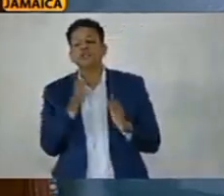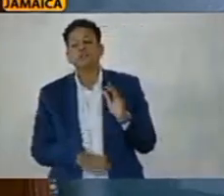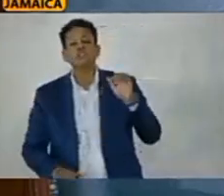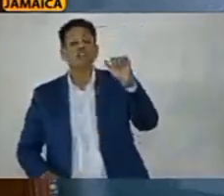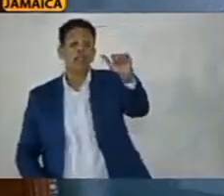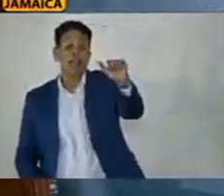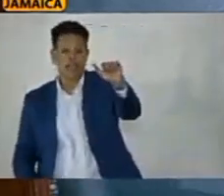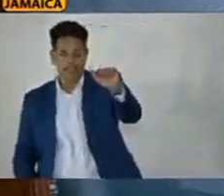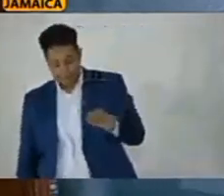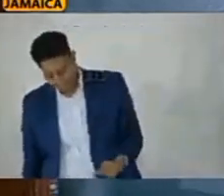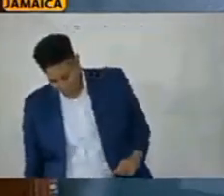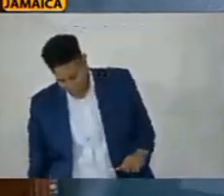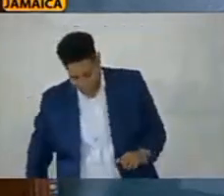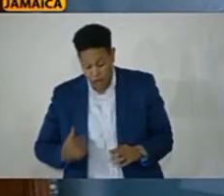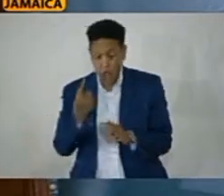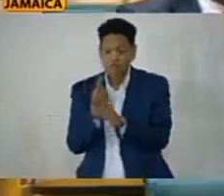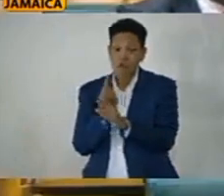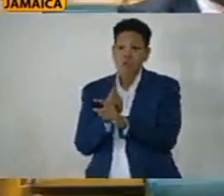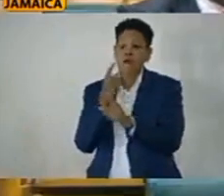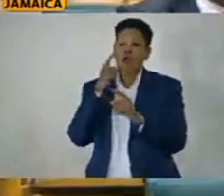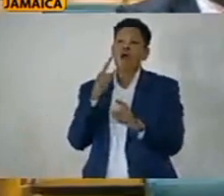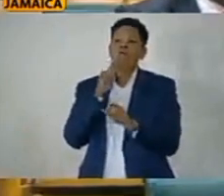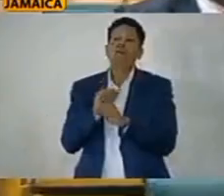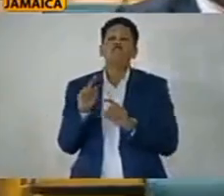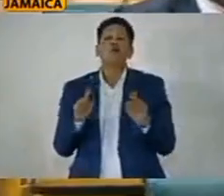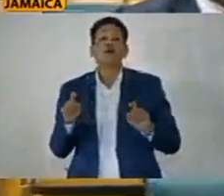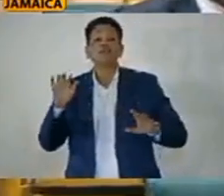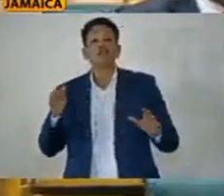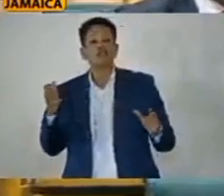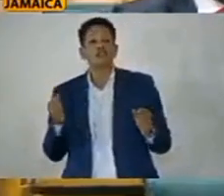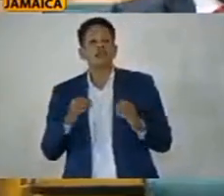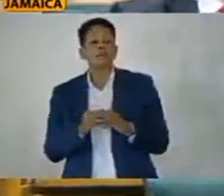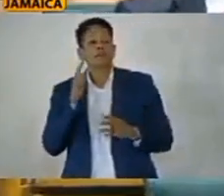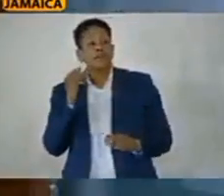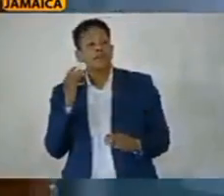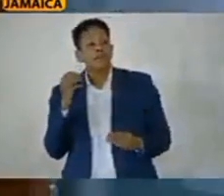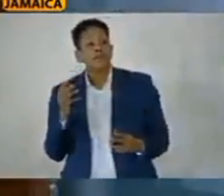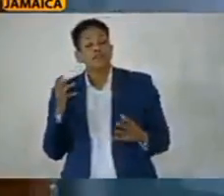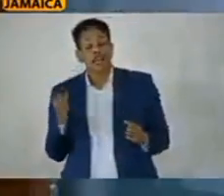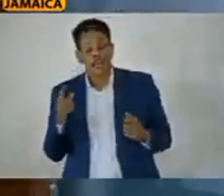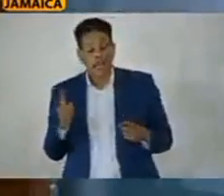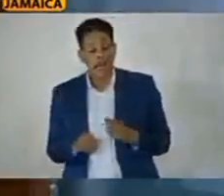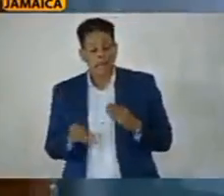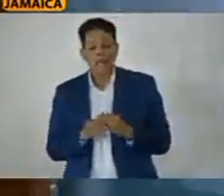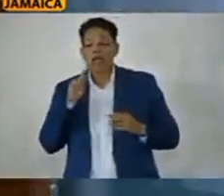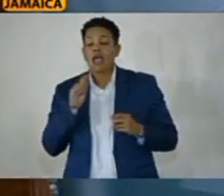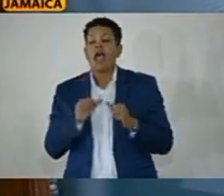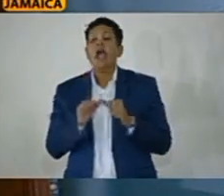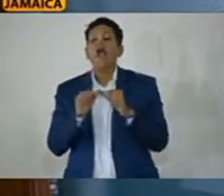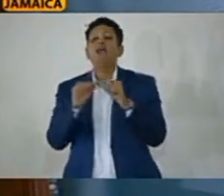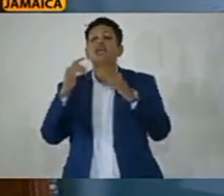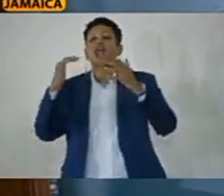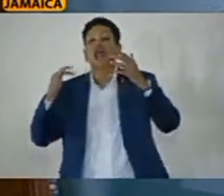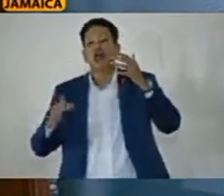The proper object of a question is to obtain information, and it continues. A